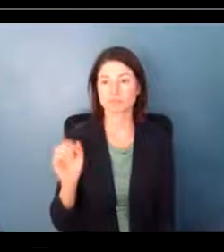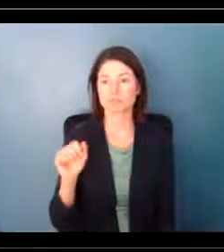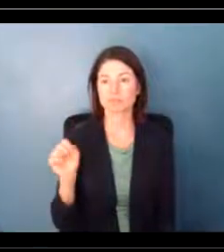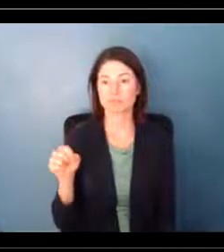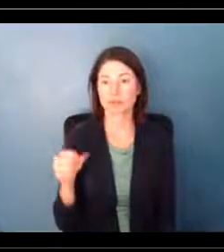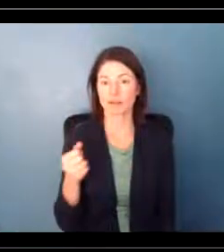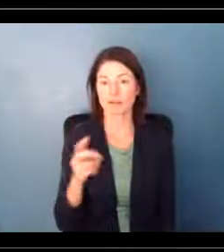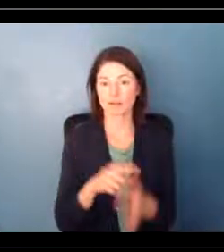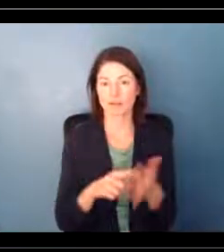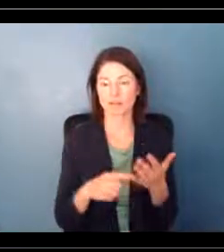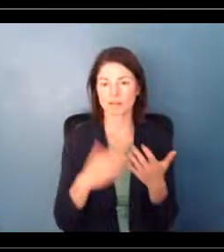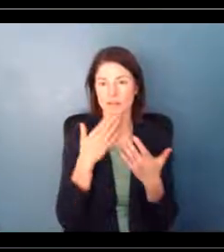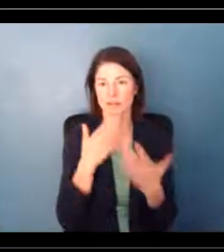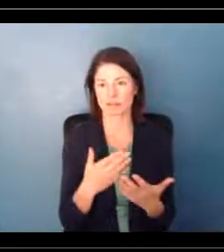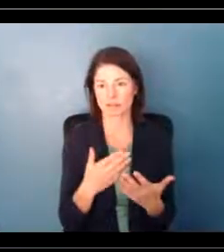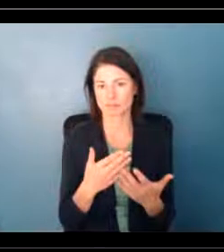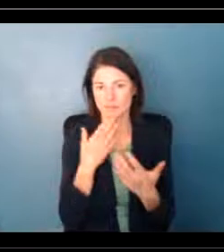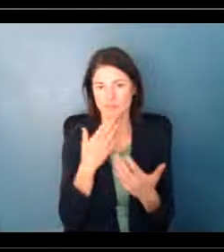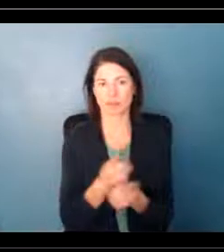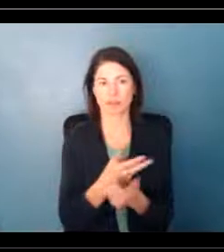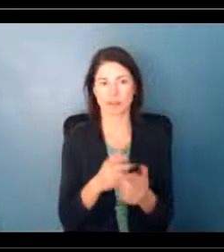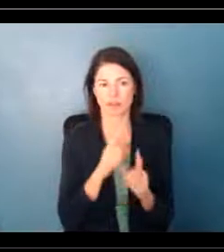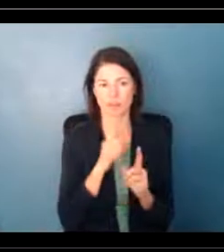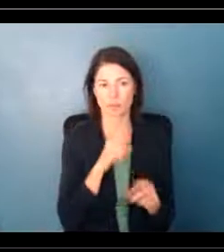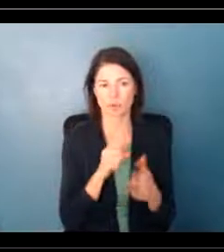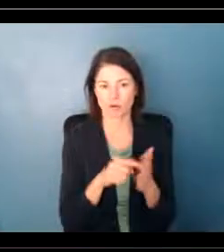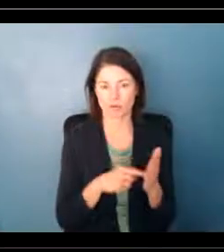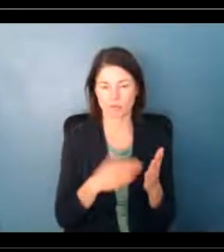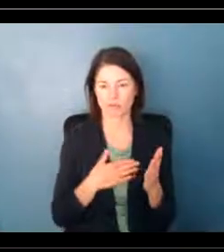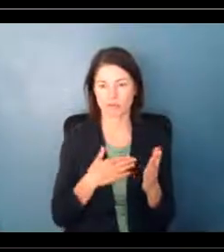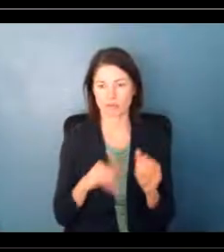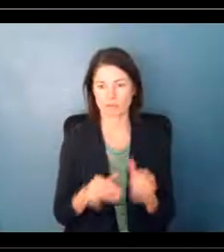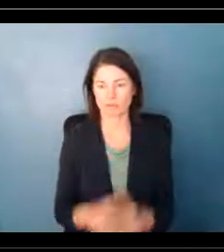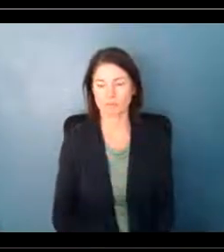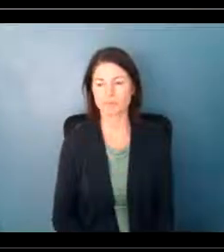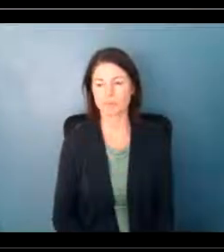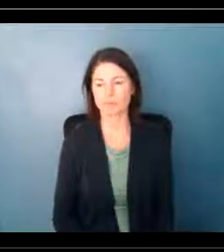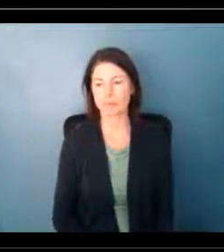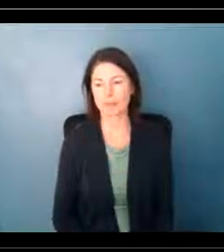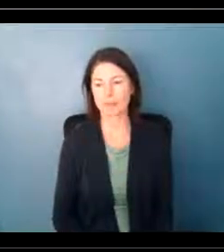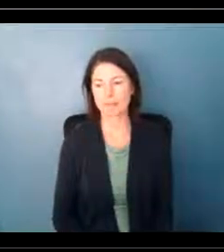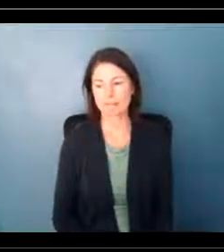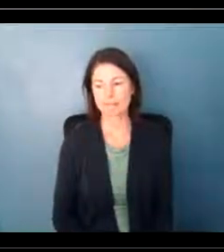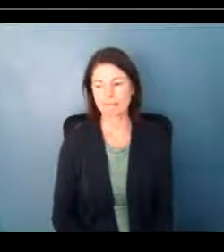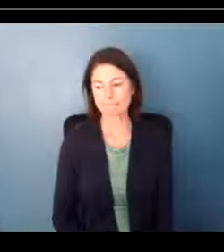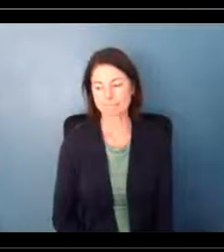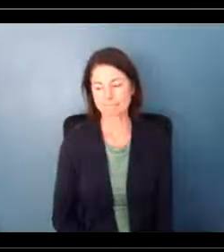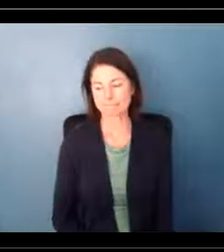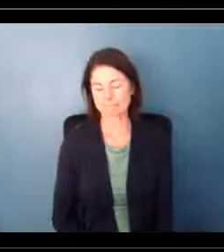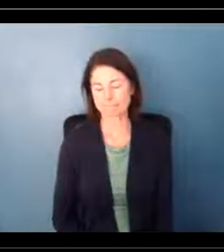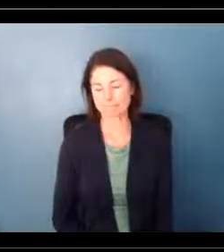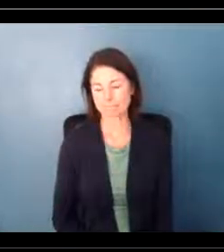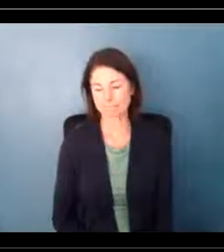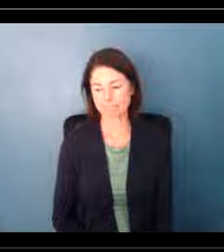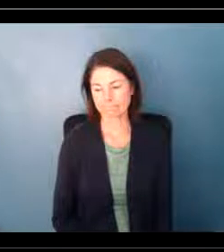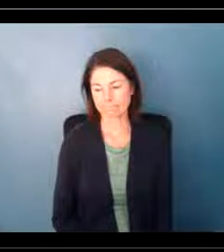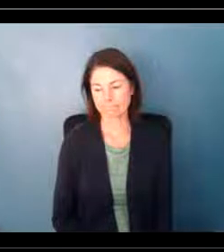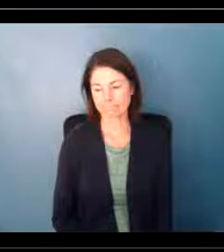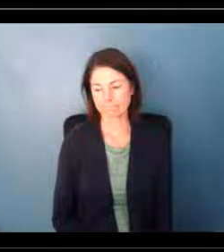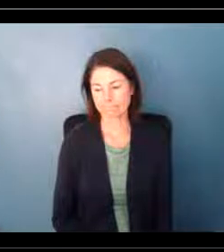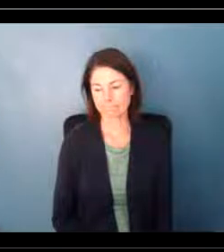reported on this morning. I appreciate it. Couple questions, and you mentioned one leading up to this point, but I was curious when the